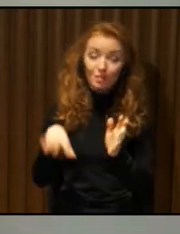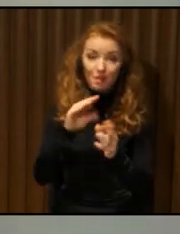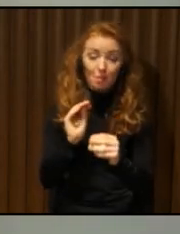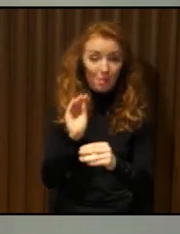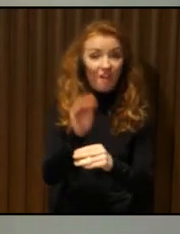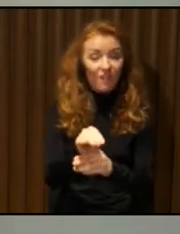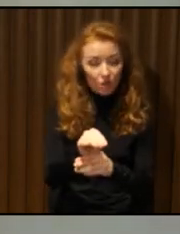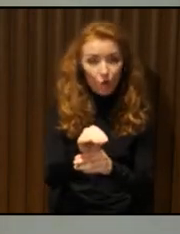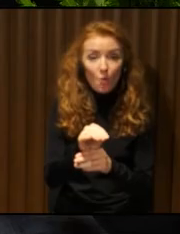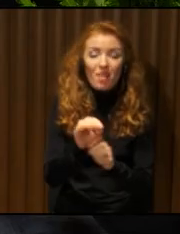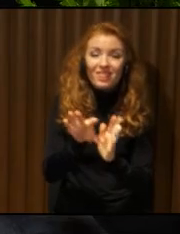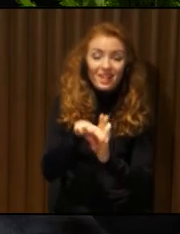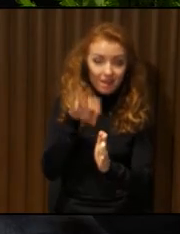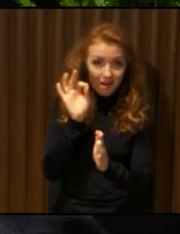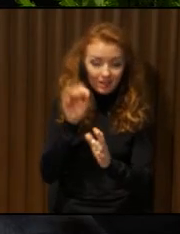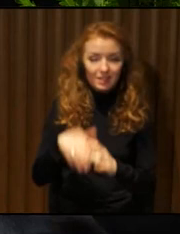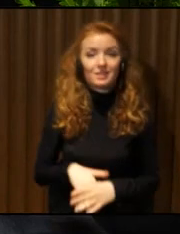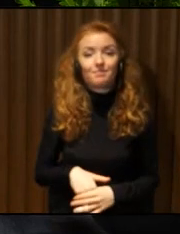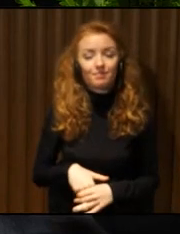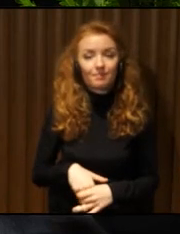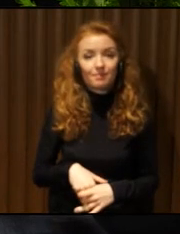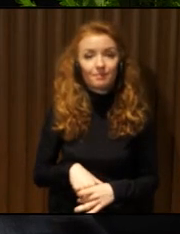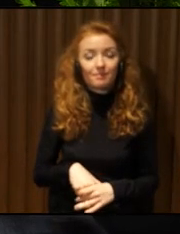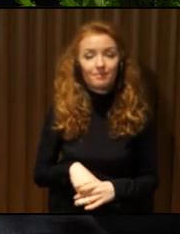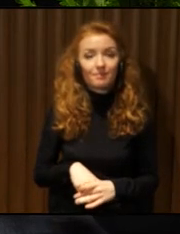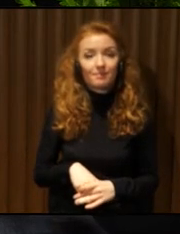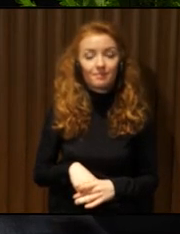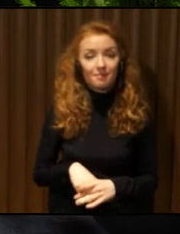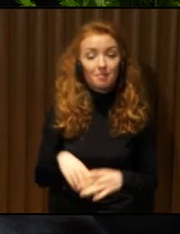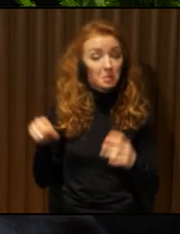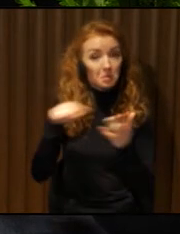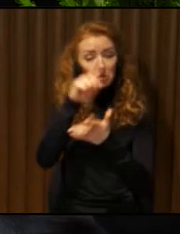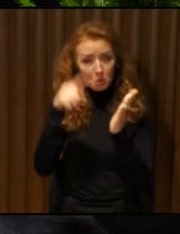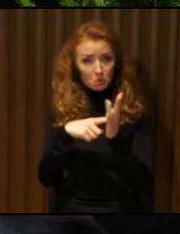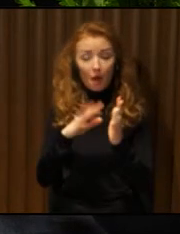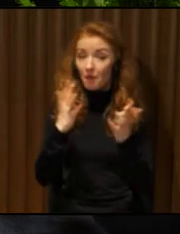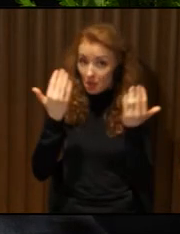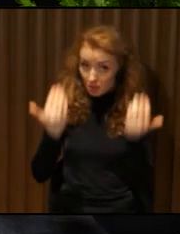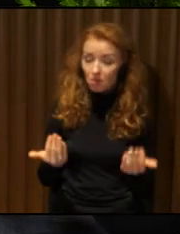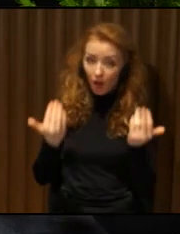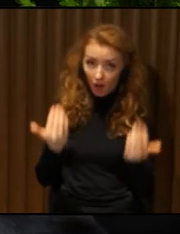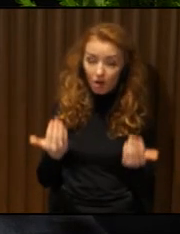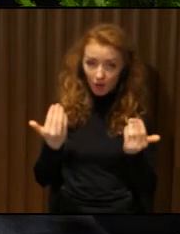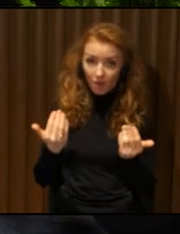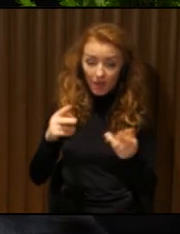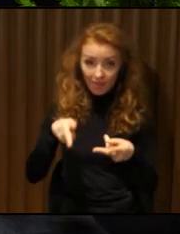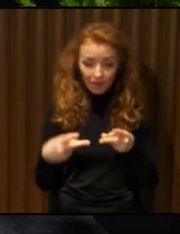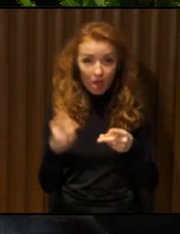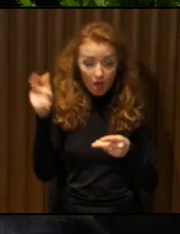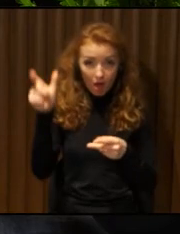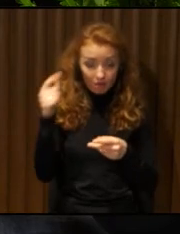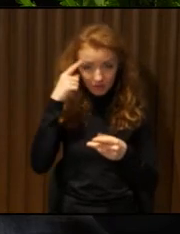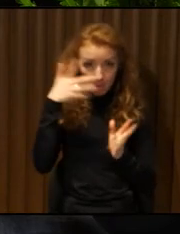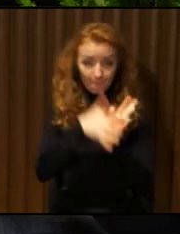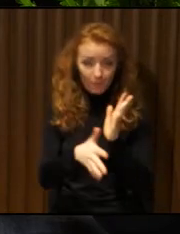But now, can they understand the power of all this concept? Do they use it